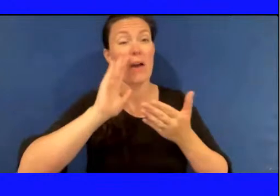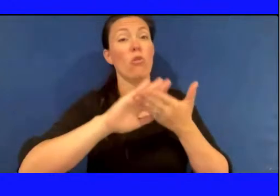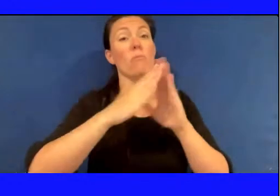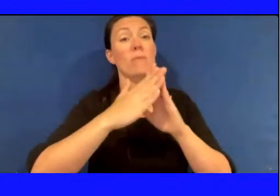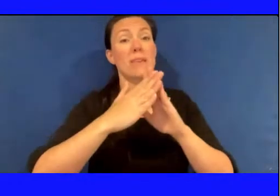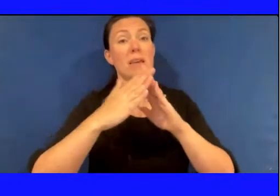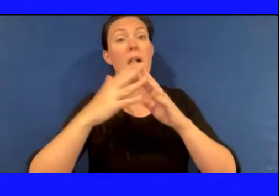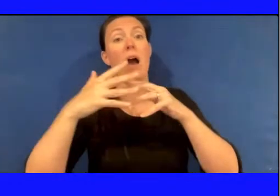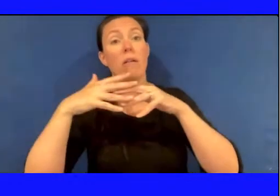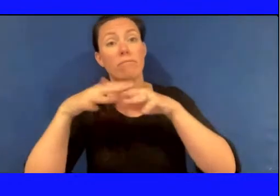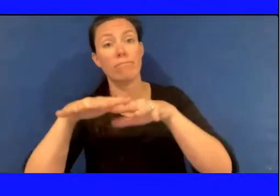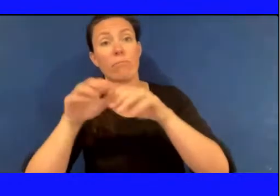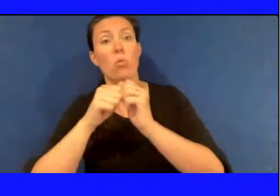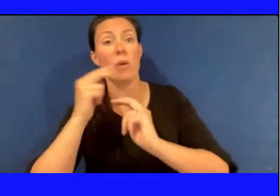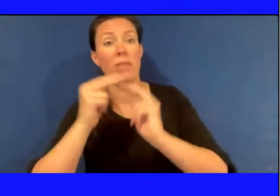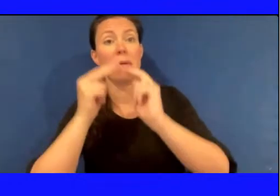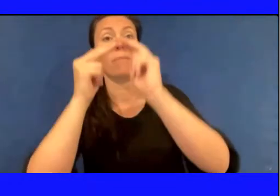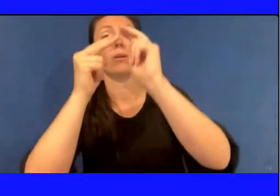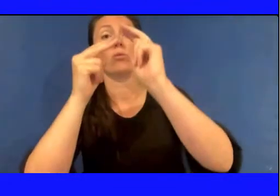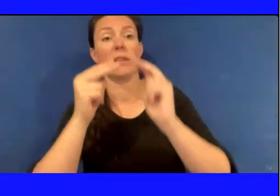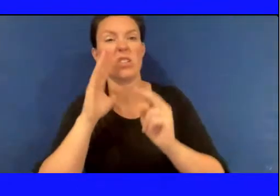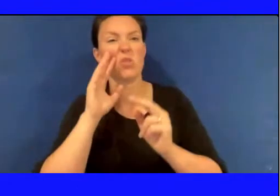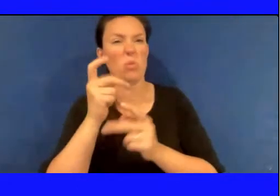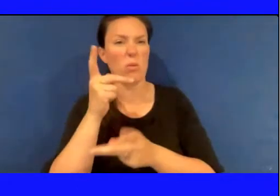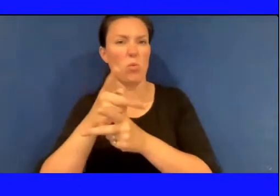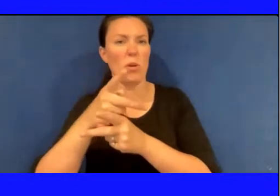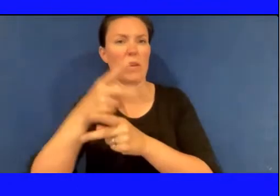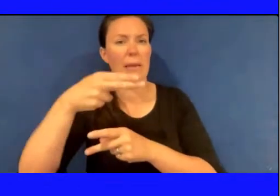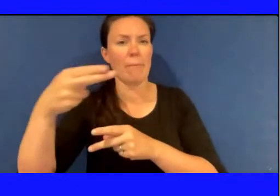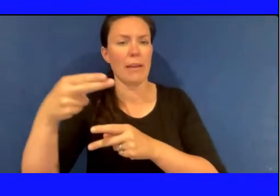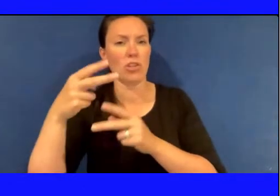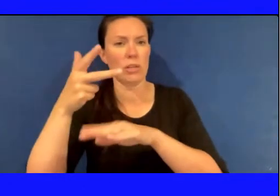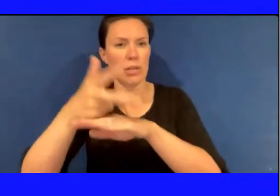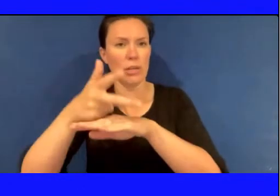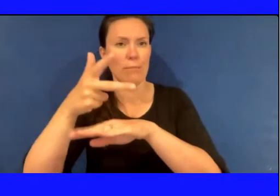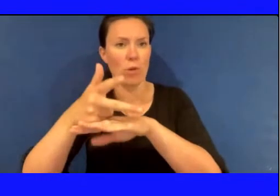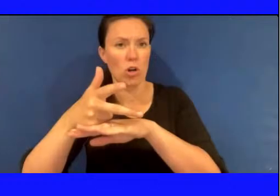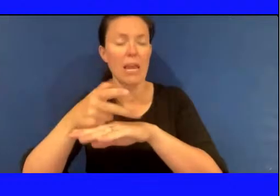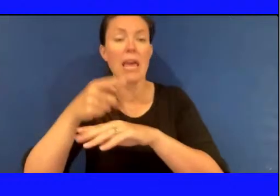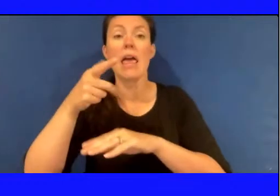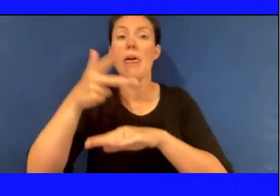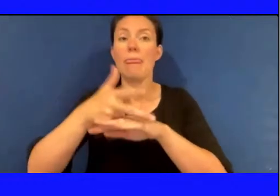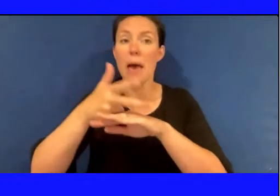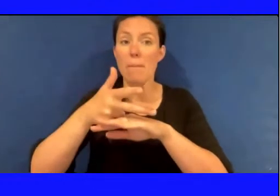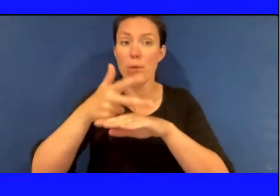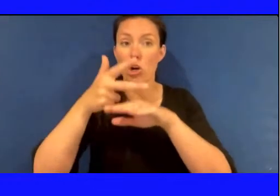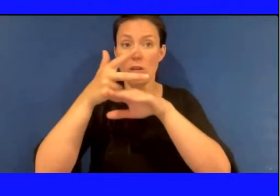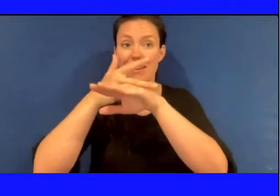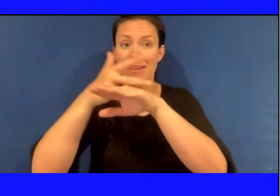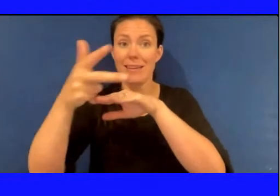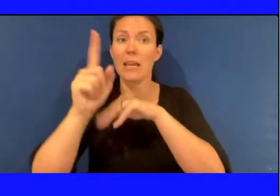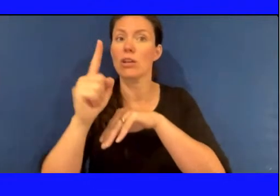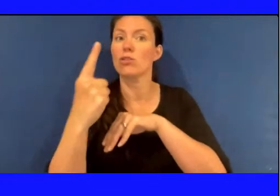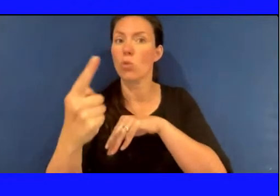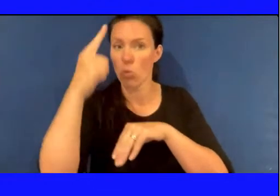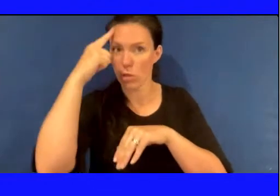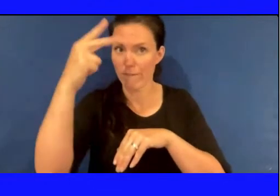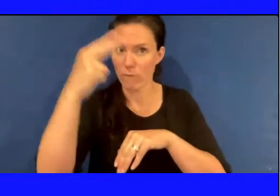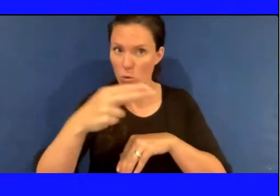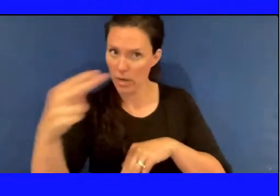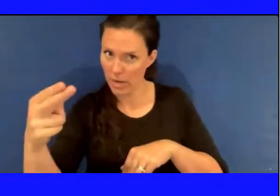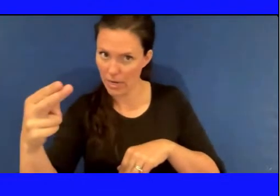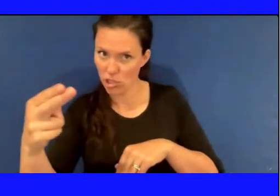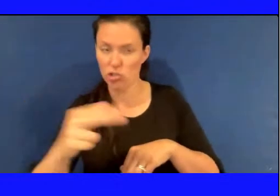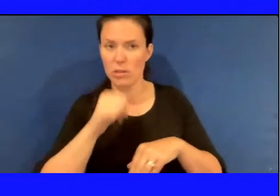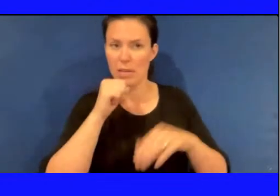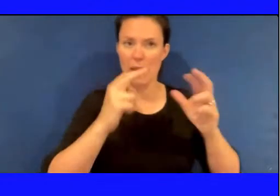will retain parking for H&H. The parking in the building is only for H&H. So not for the residents, just for H&H. We understood